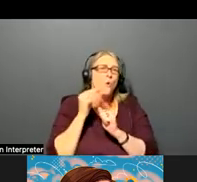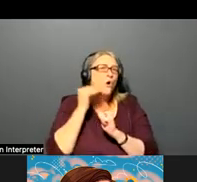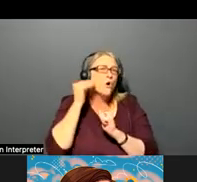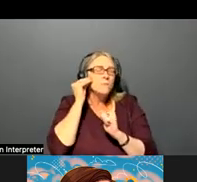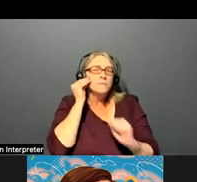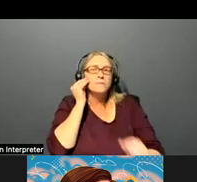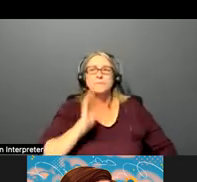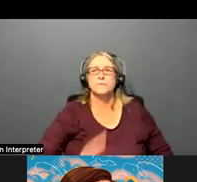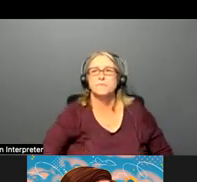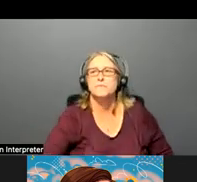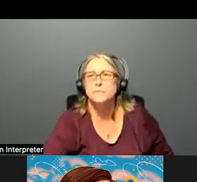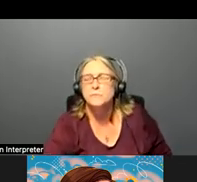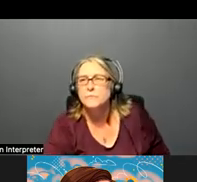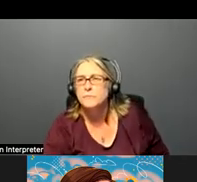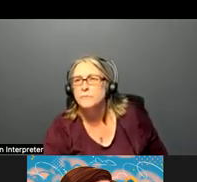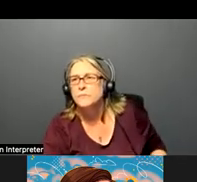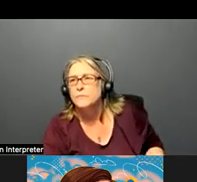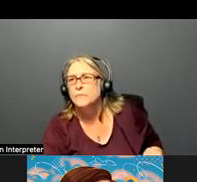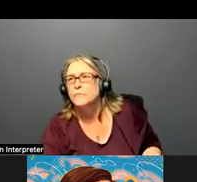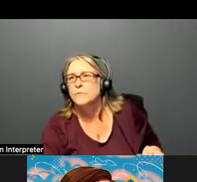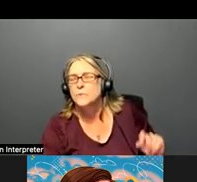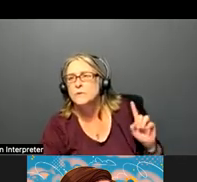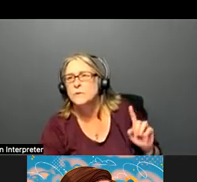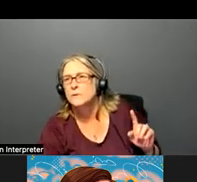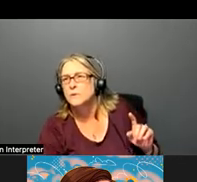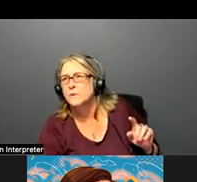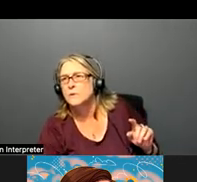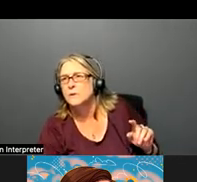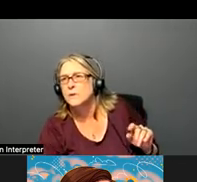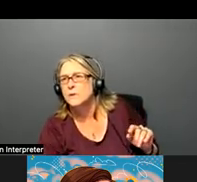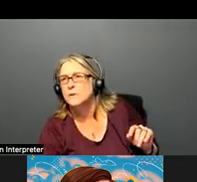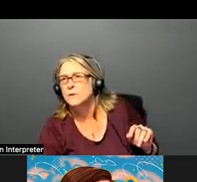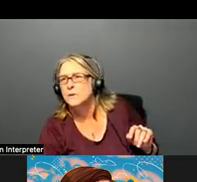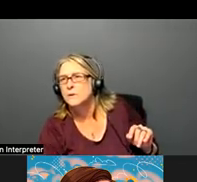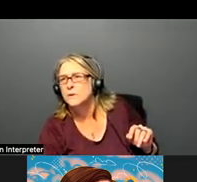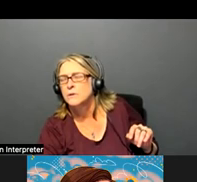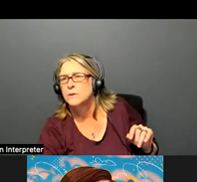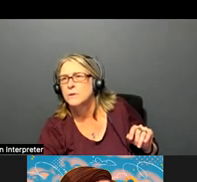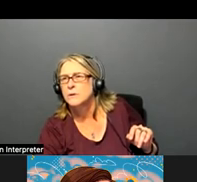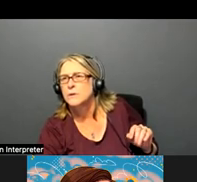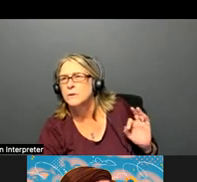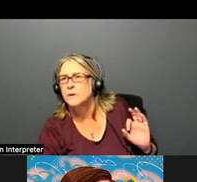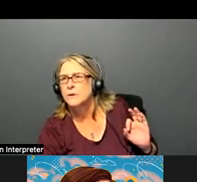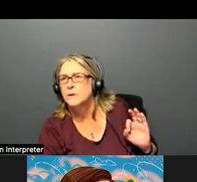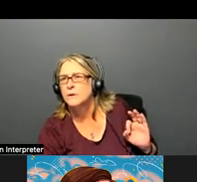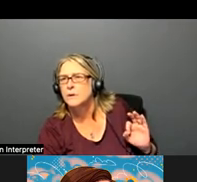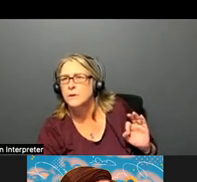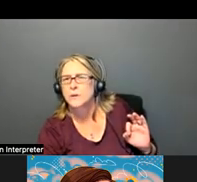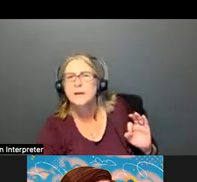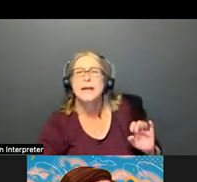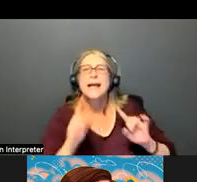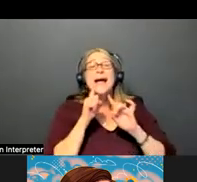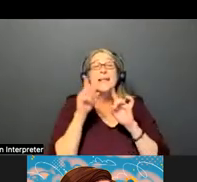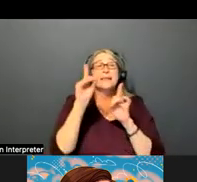in that visualization, we haven't broken it down in that way of looking at both the demographic and